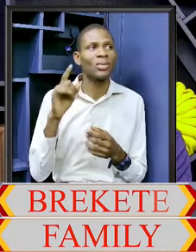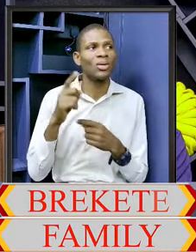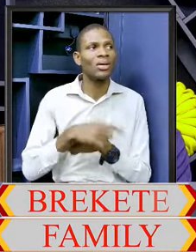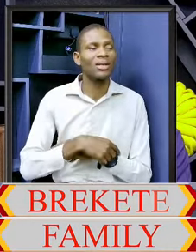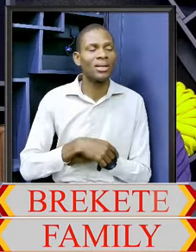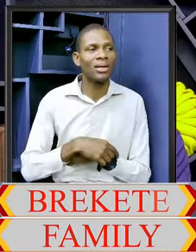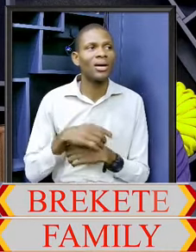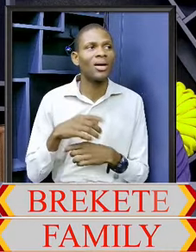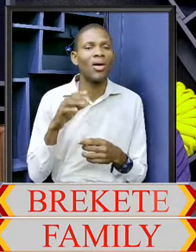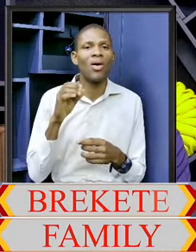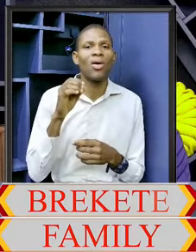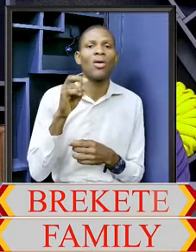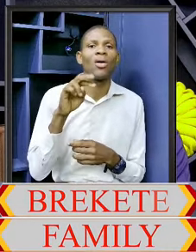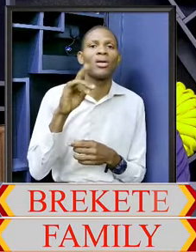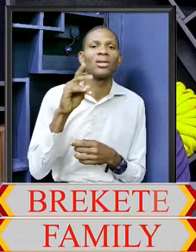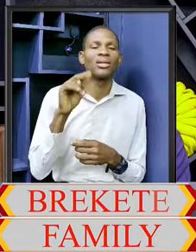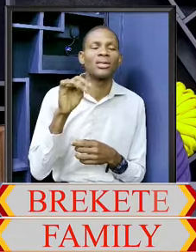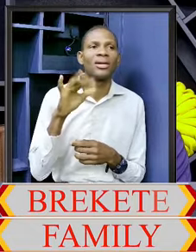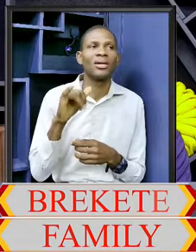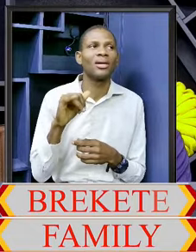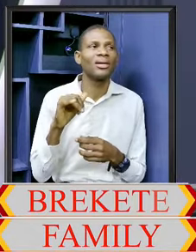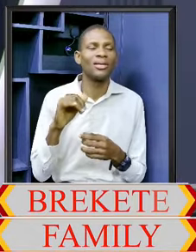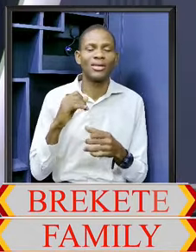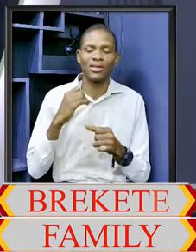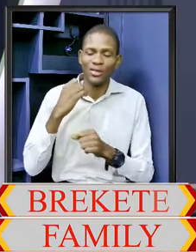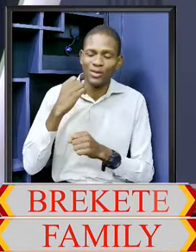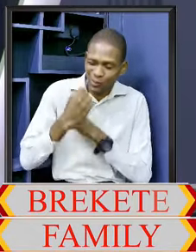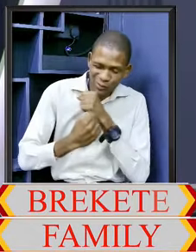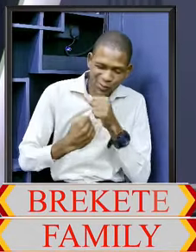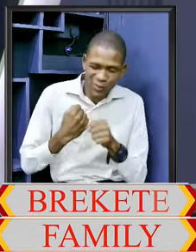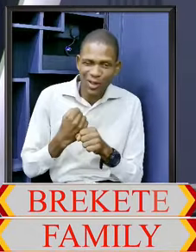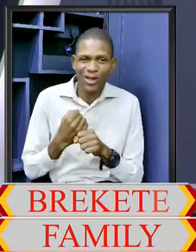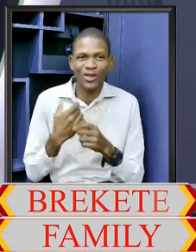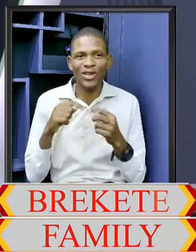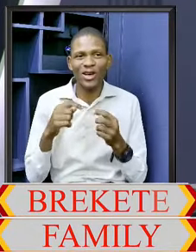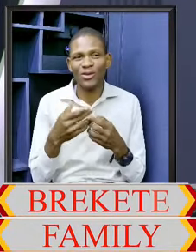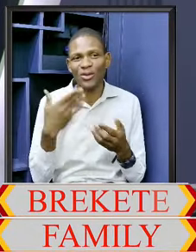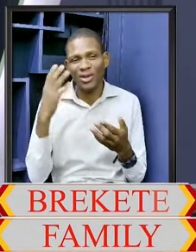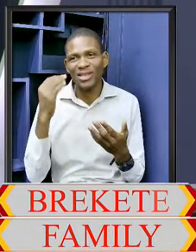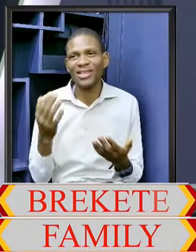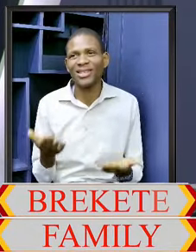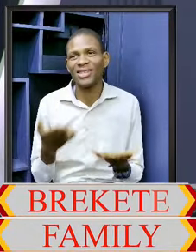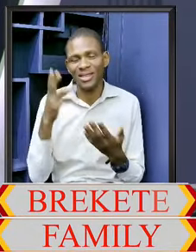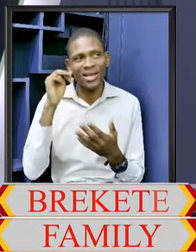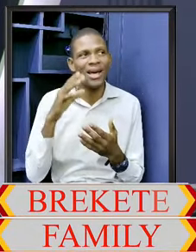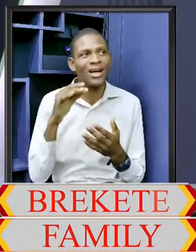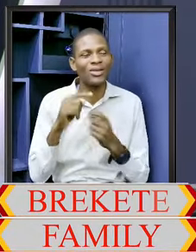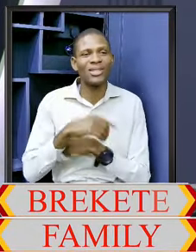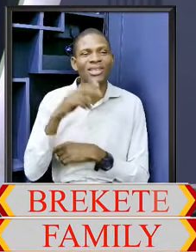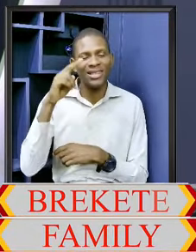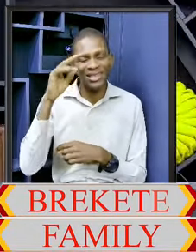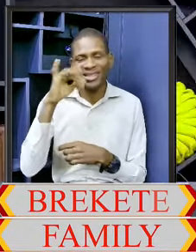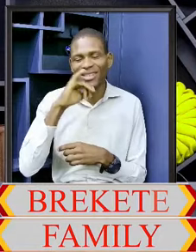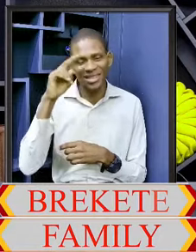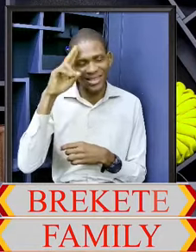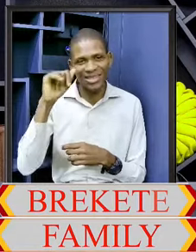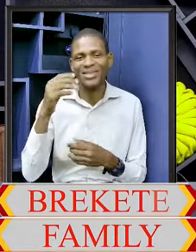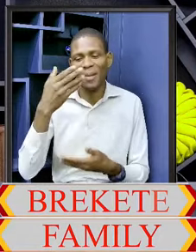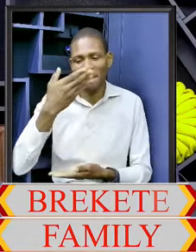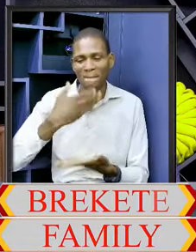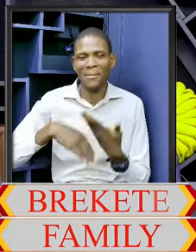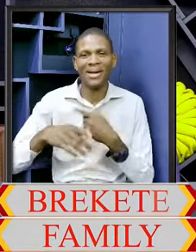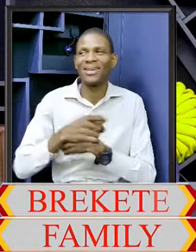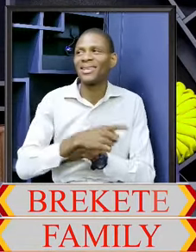ordinary president, take, suffer, struggle before he lift them up for studio. And today, na in bed day.